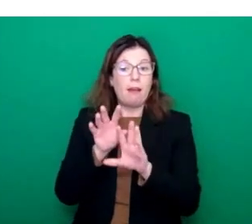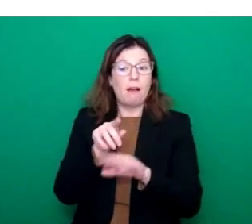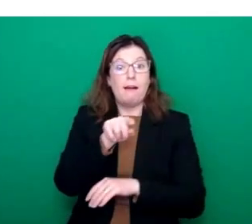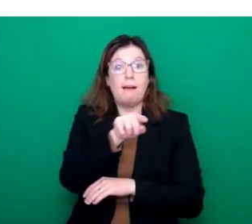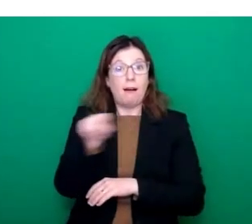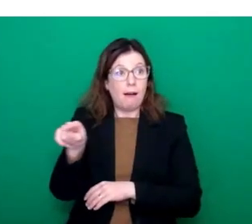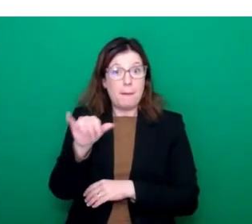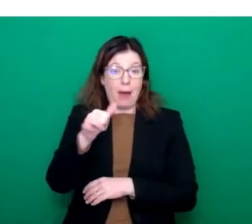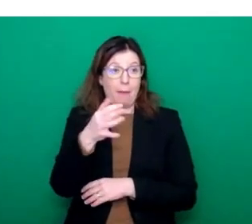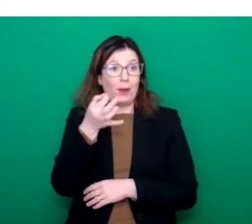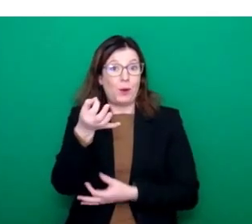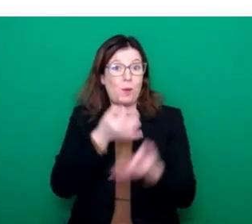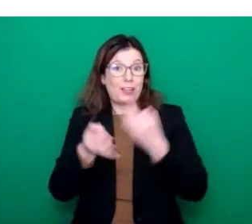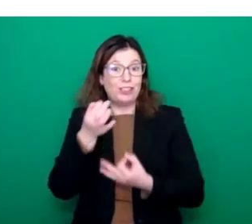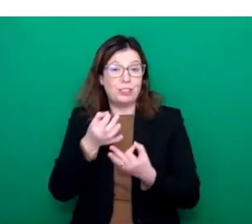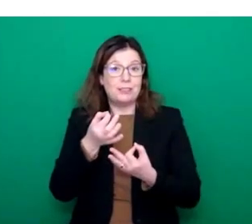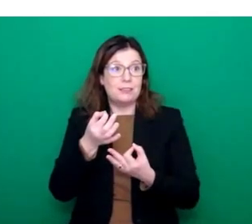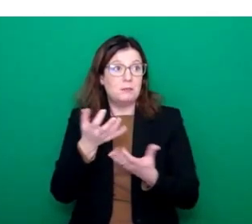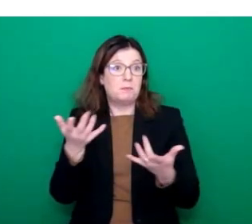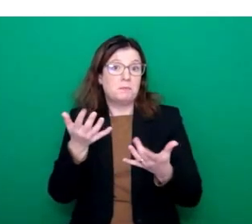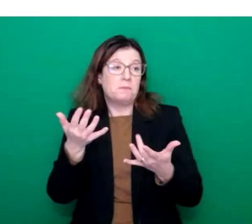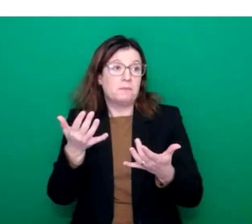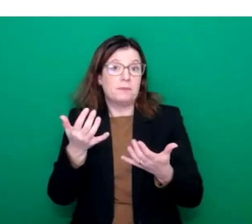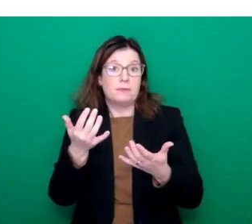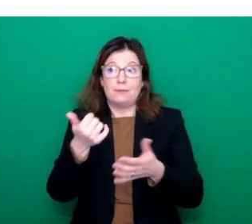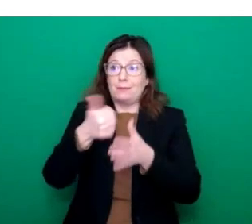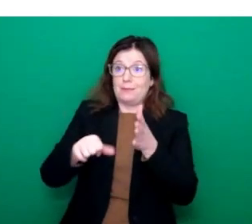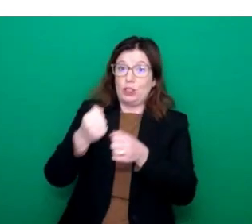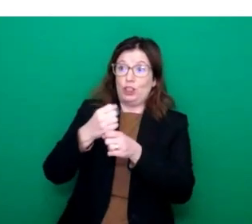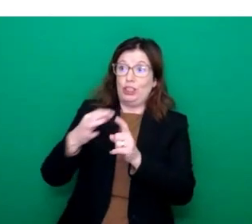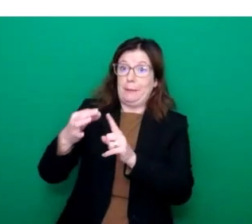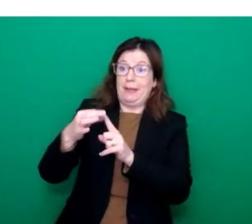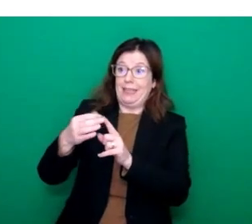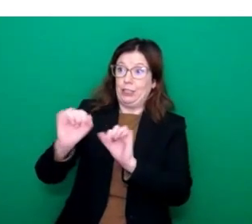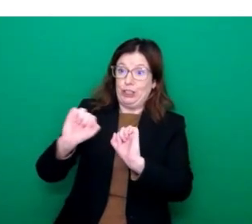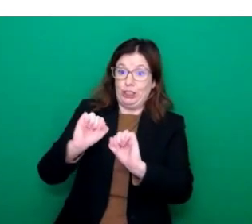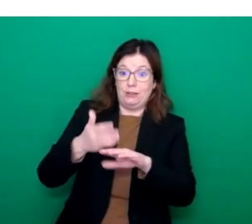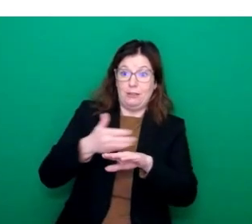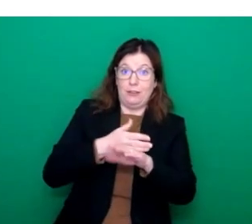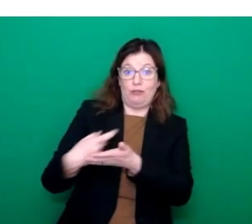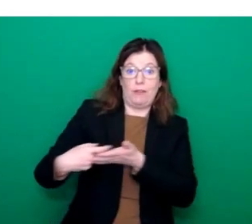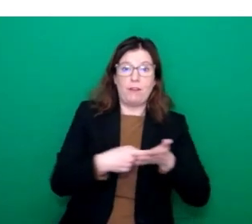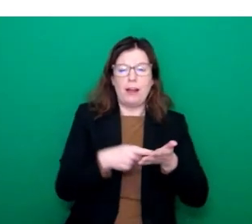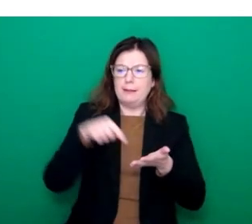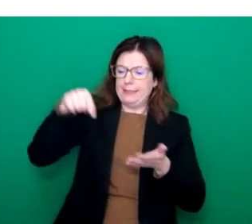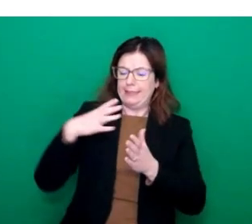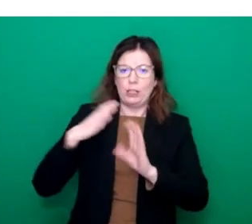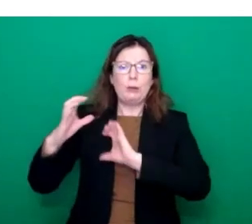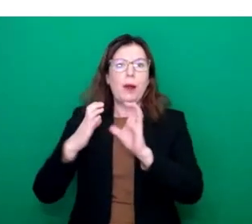beginning of GP land, before the referrals even. Other ways